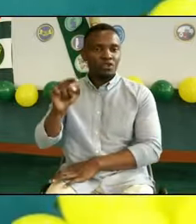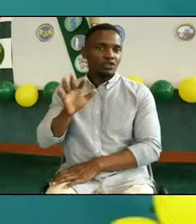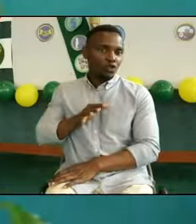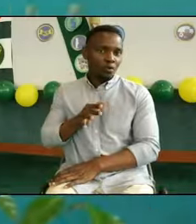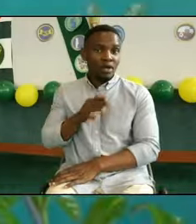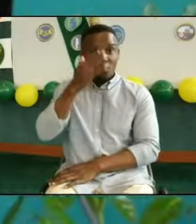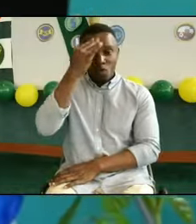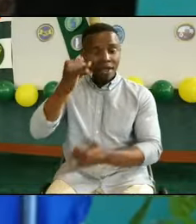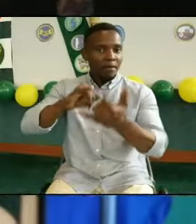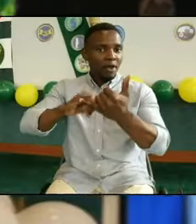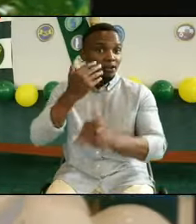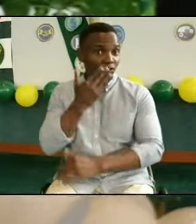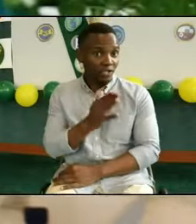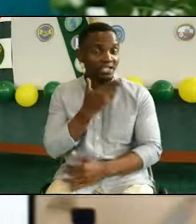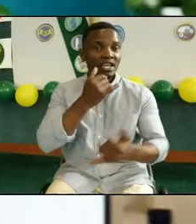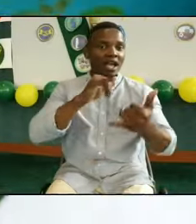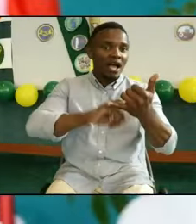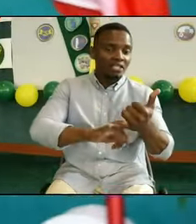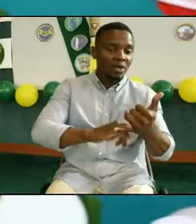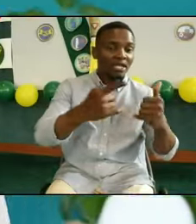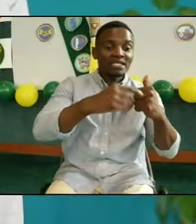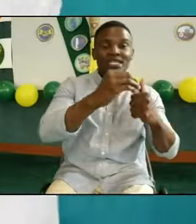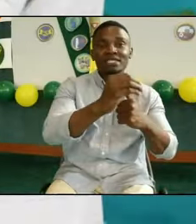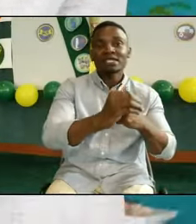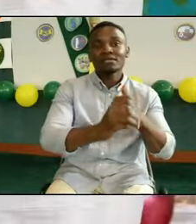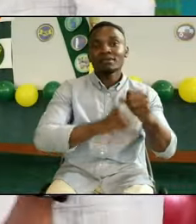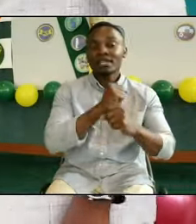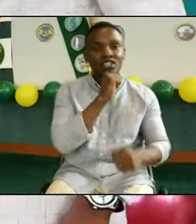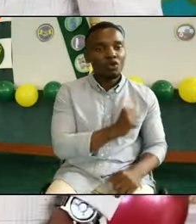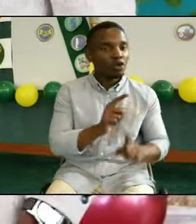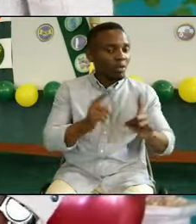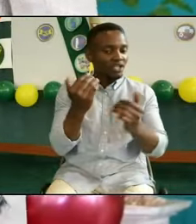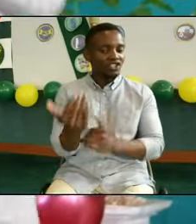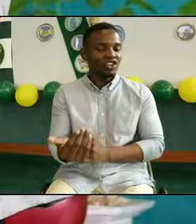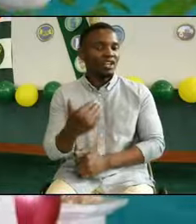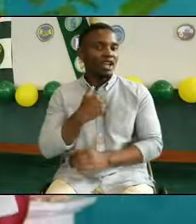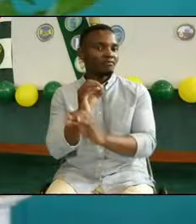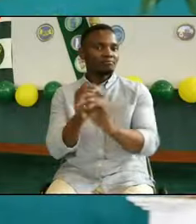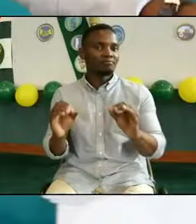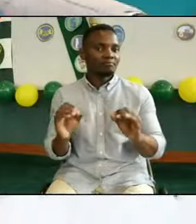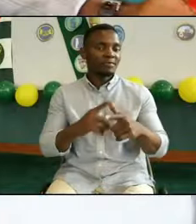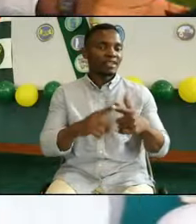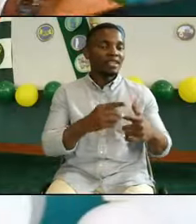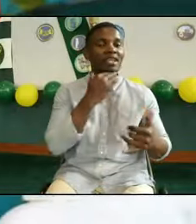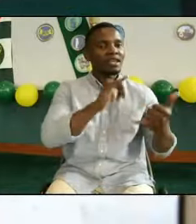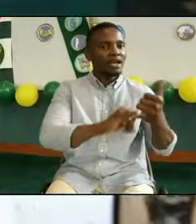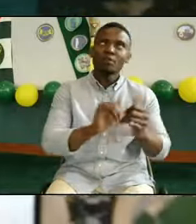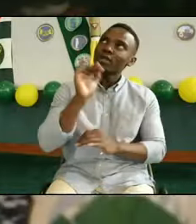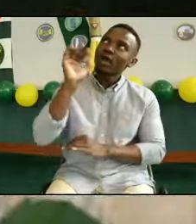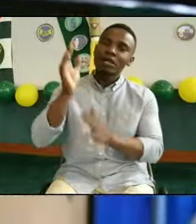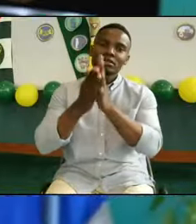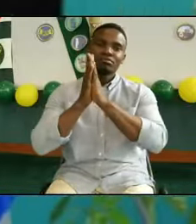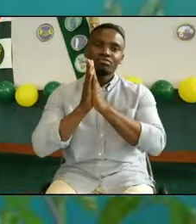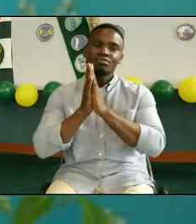has been in marriage. The husband was almost 60 years and there was no child. So the husband petitioned God,